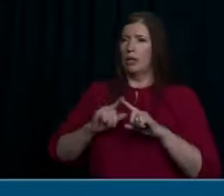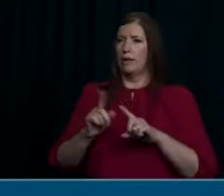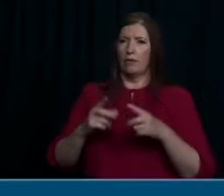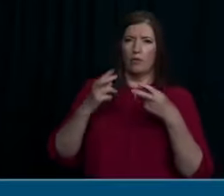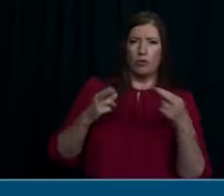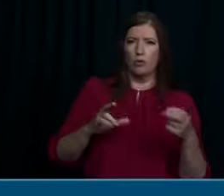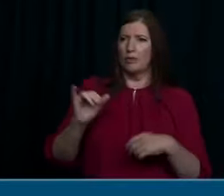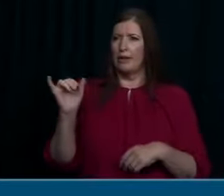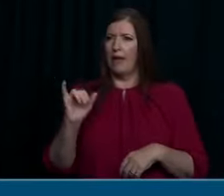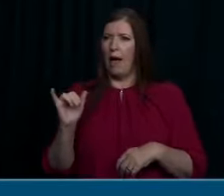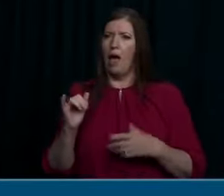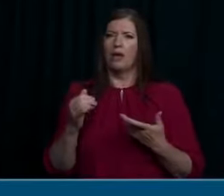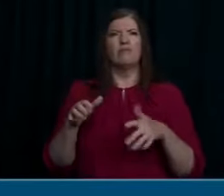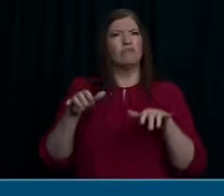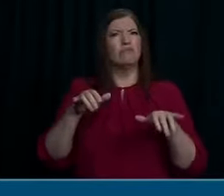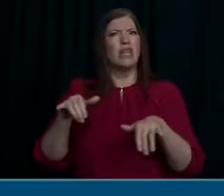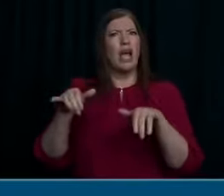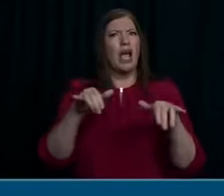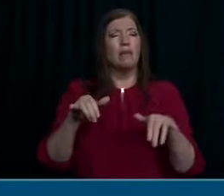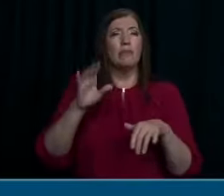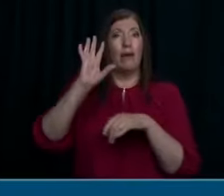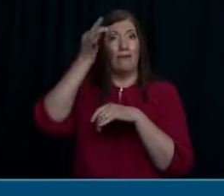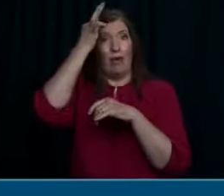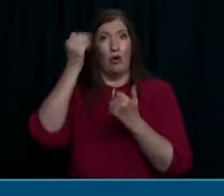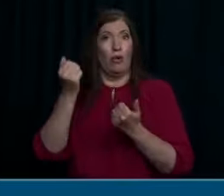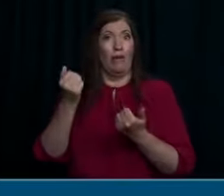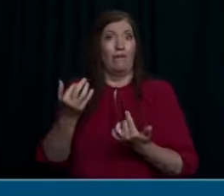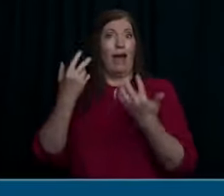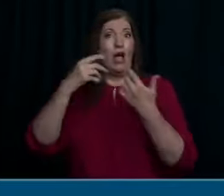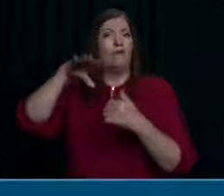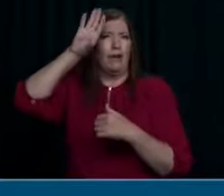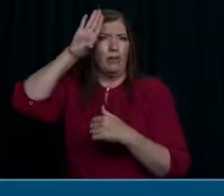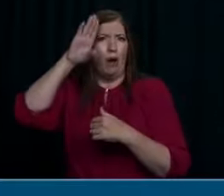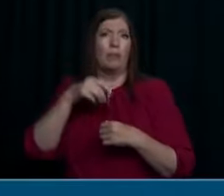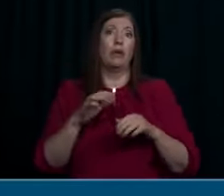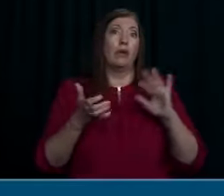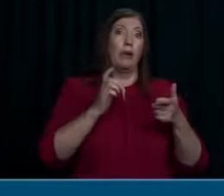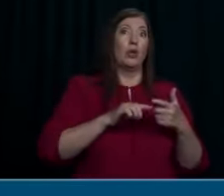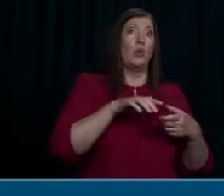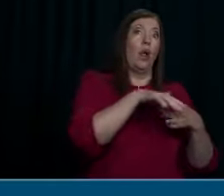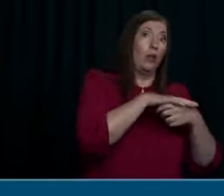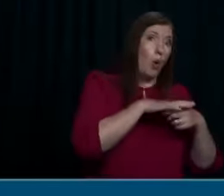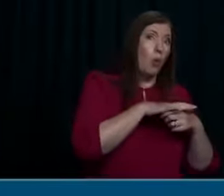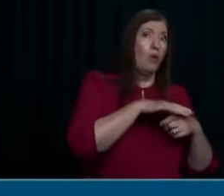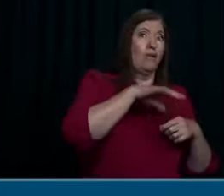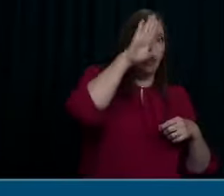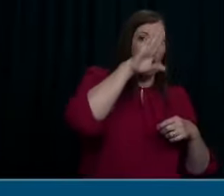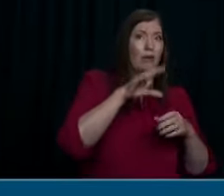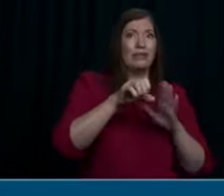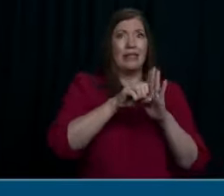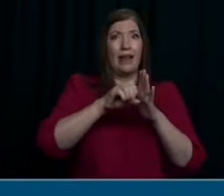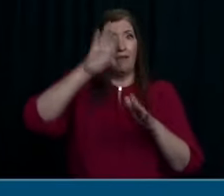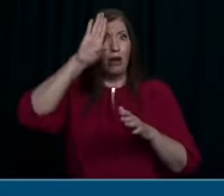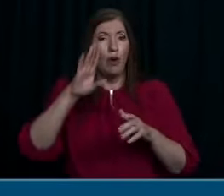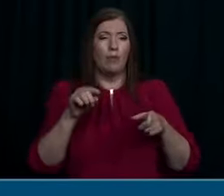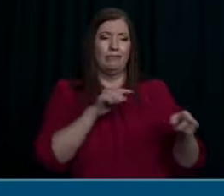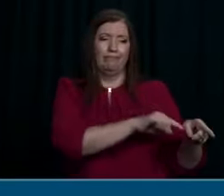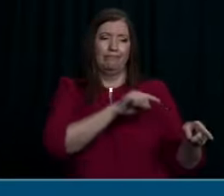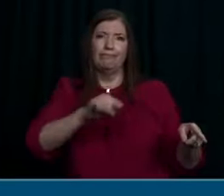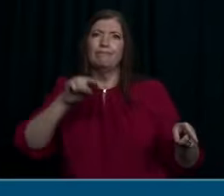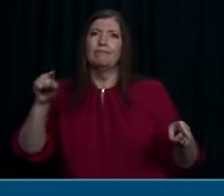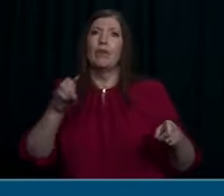are like the same, so federal fire departments versus local fire departments versus state fire departments. When it comes to